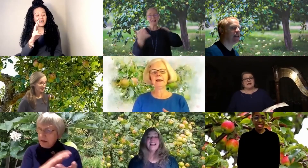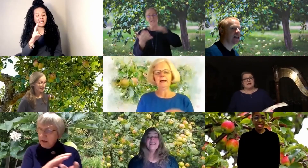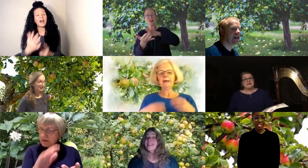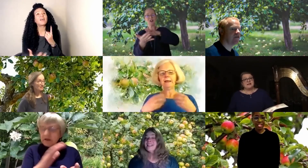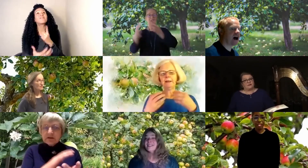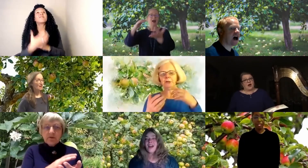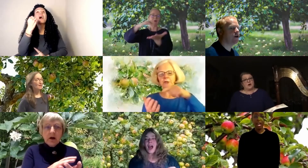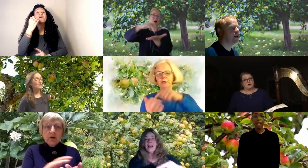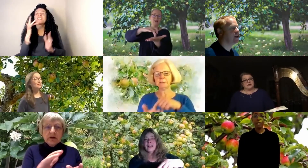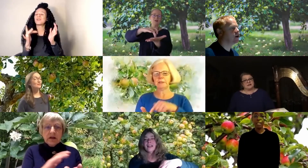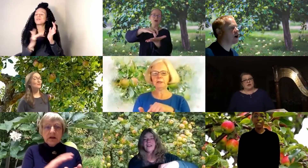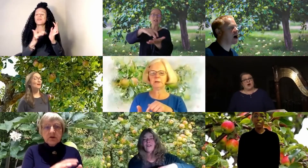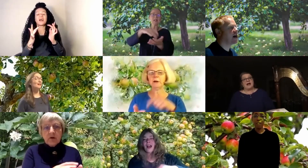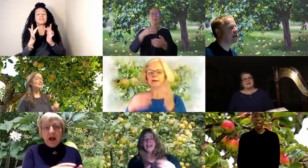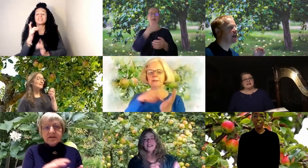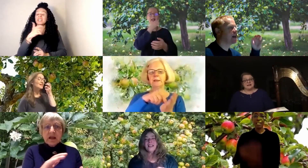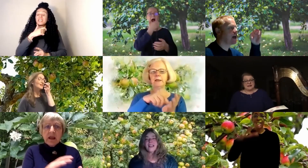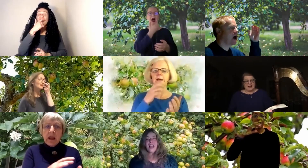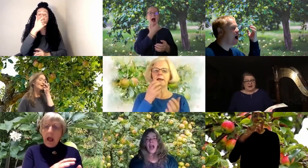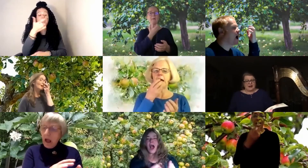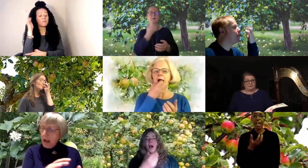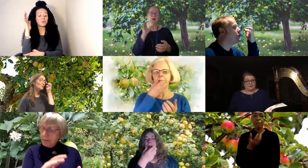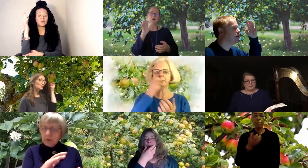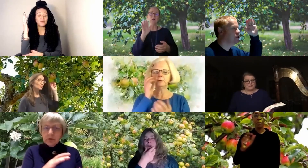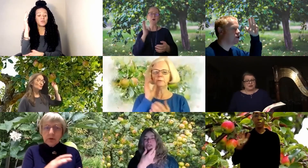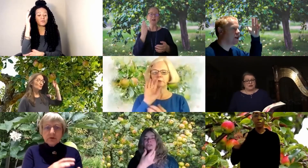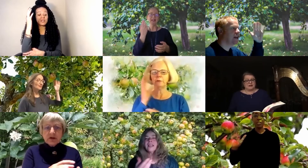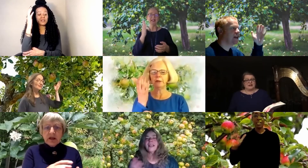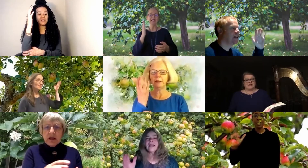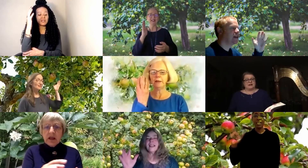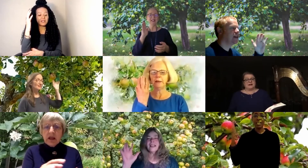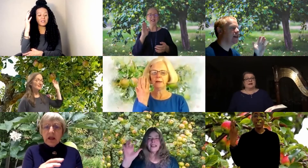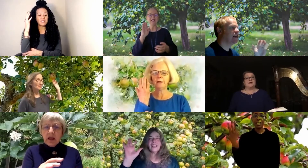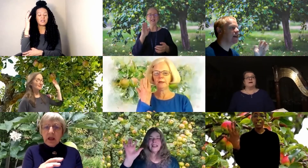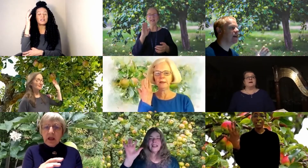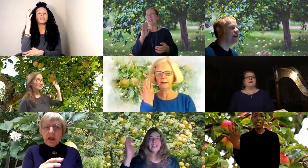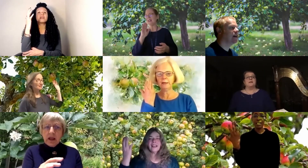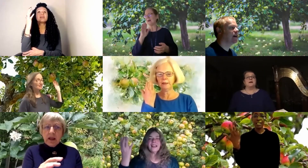see it is found in Christ the apple tree.